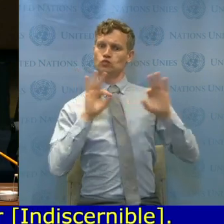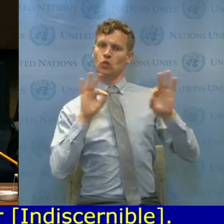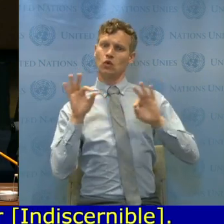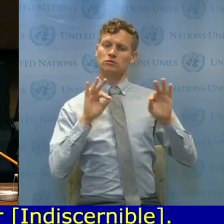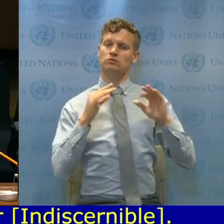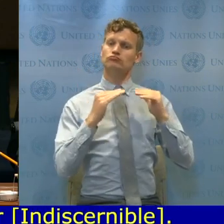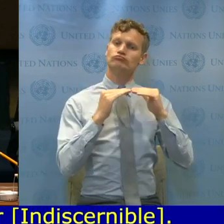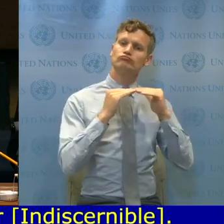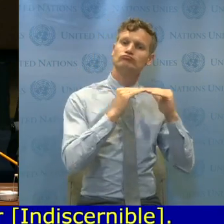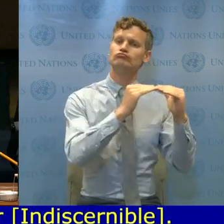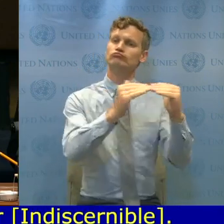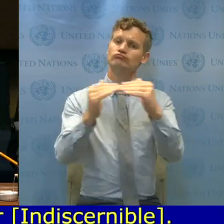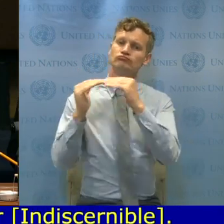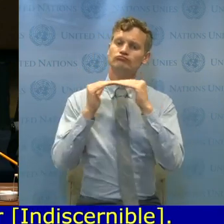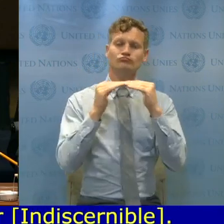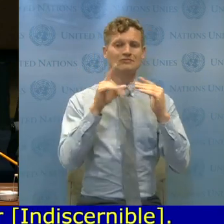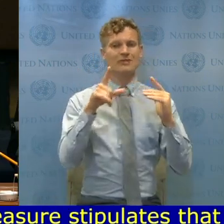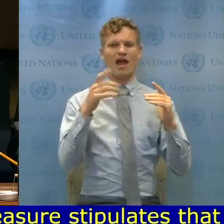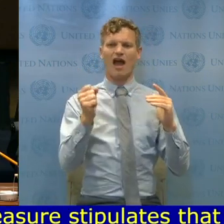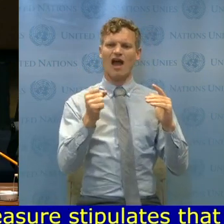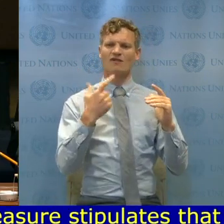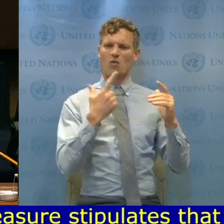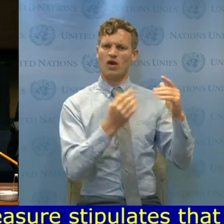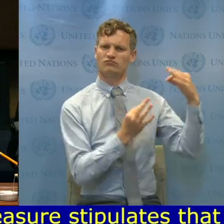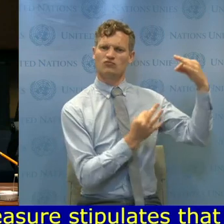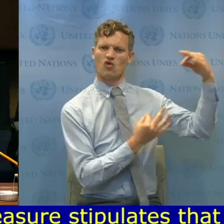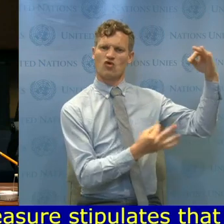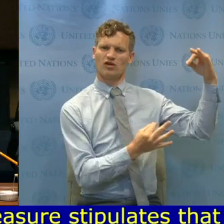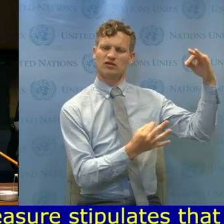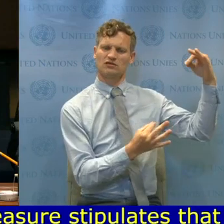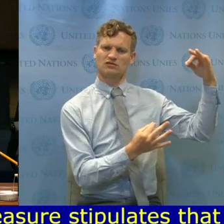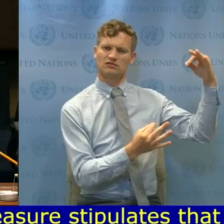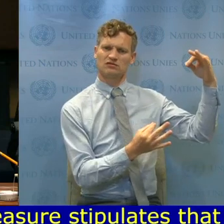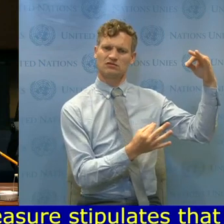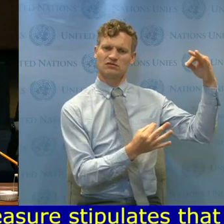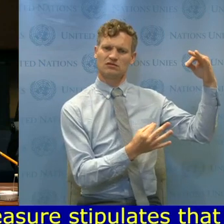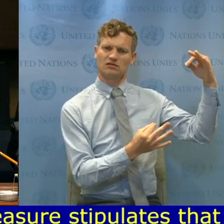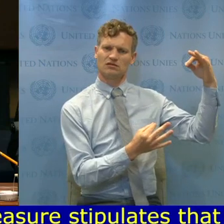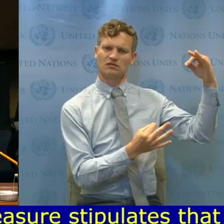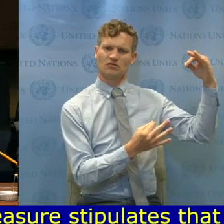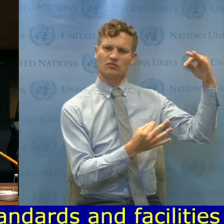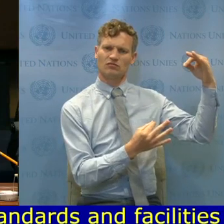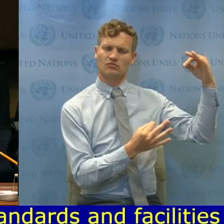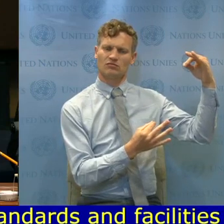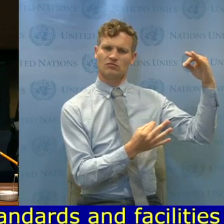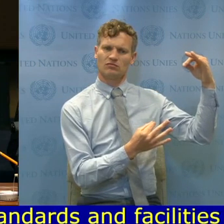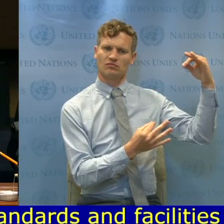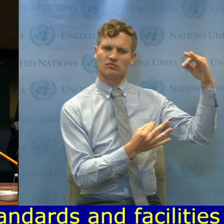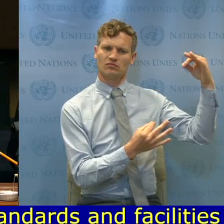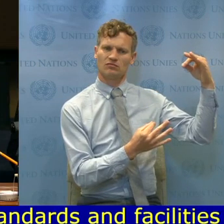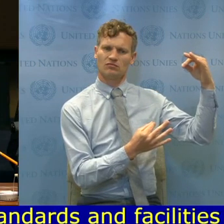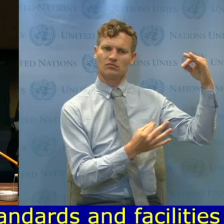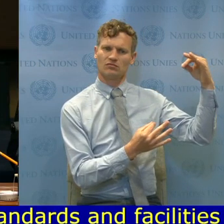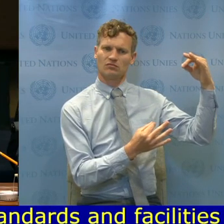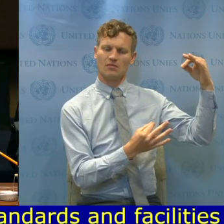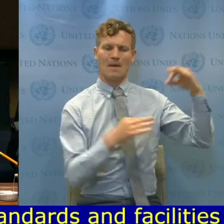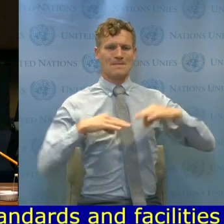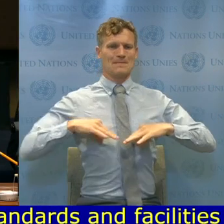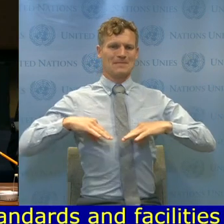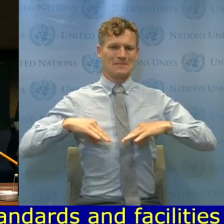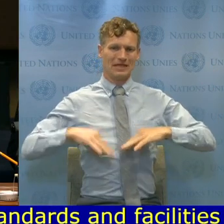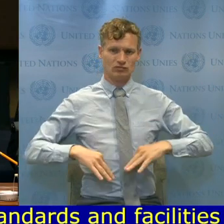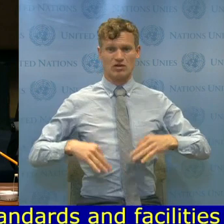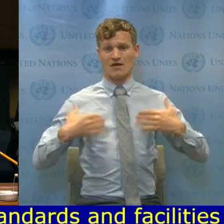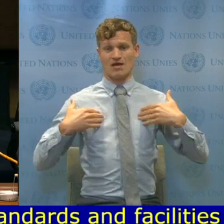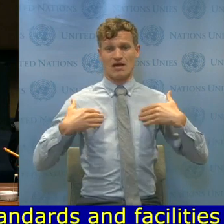defined by ordinance of the Ministry of Health and Welfare may be designated medical checkup institutions